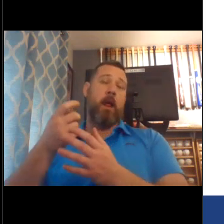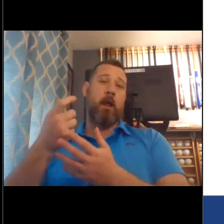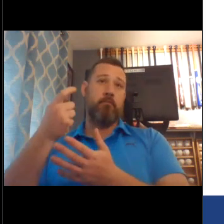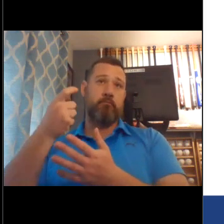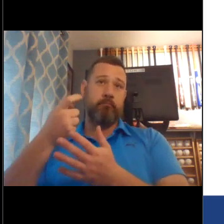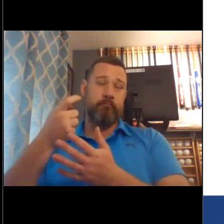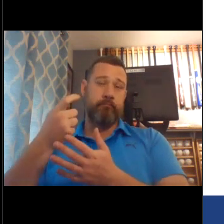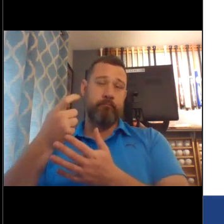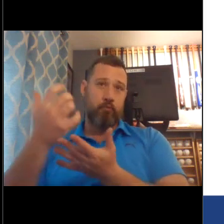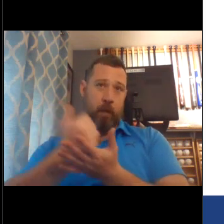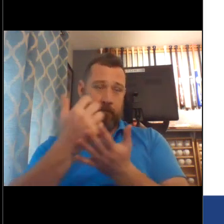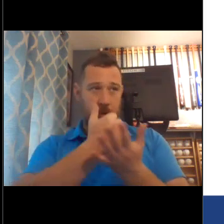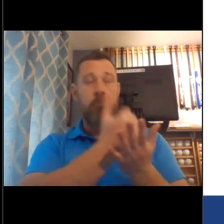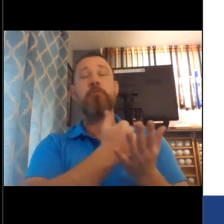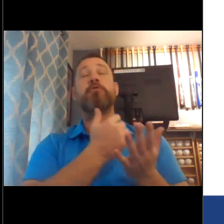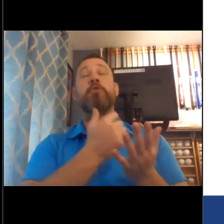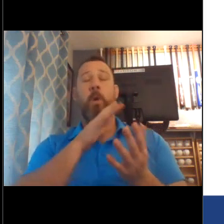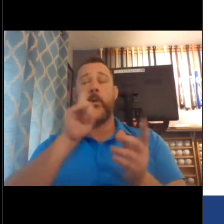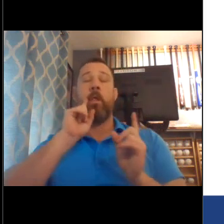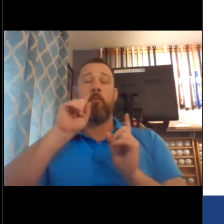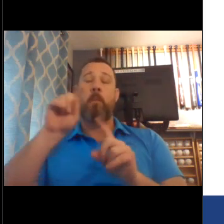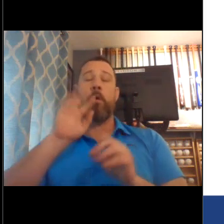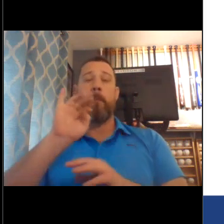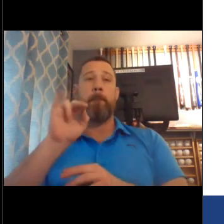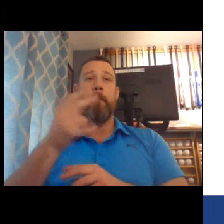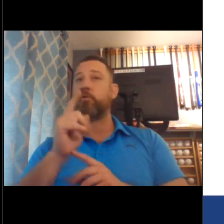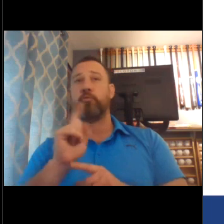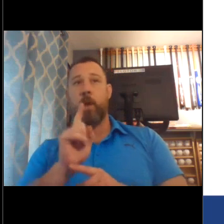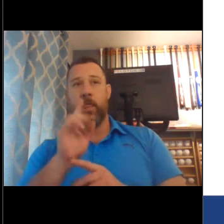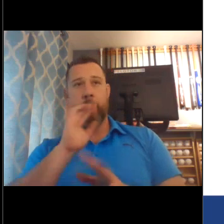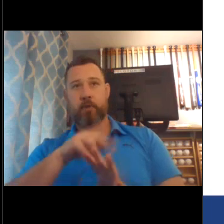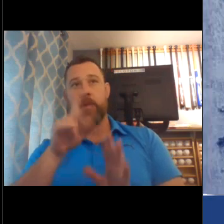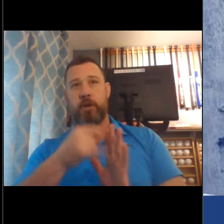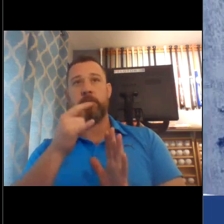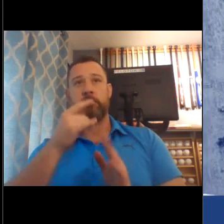and we'll be presenting a report to the legislature in March about where this project is.